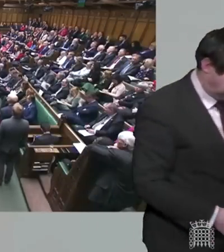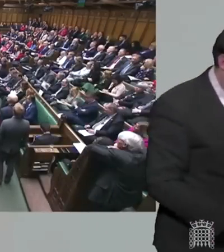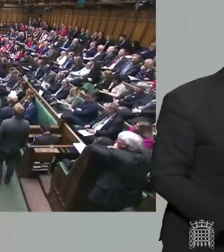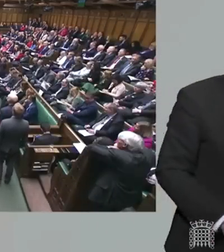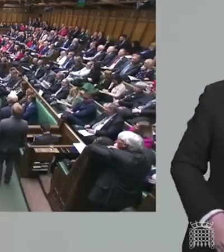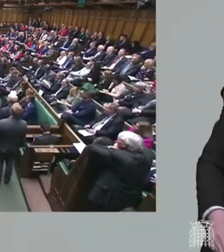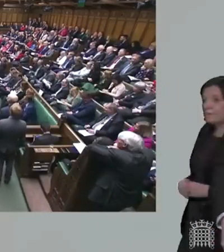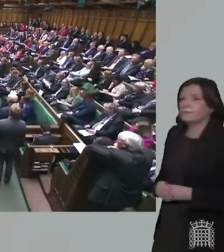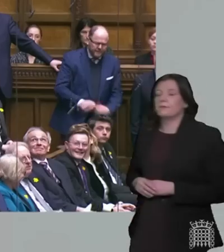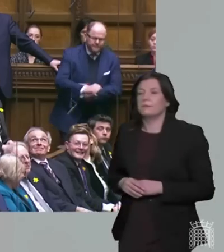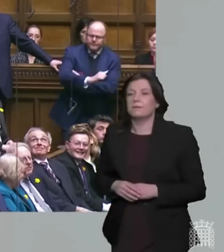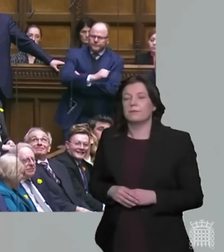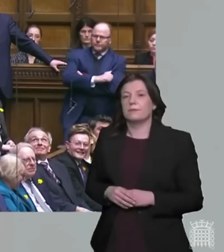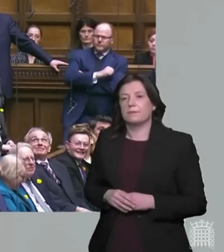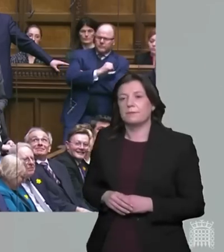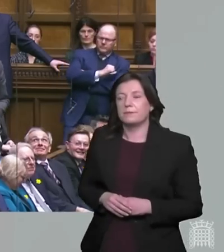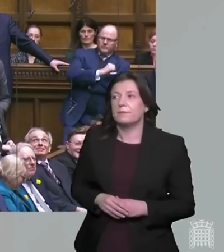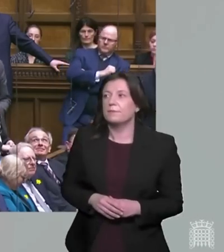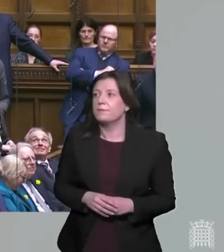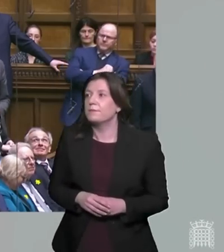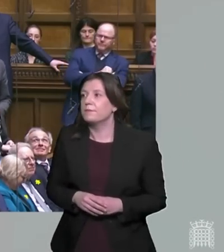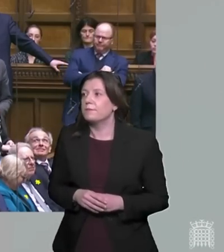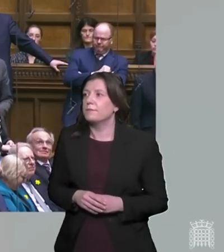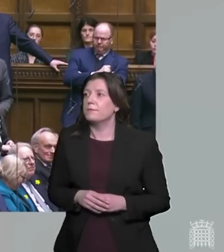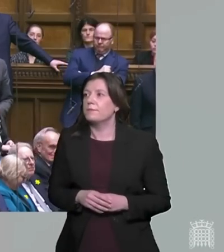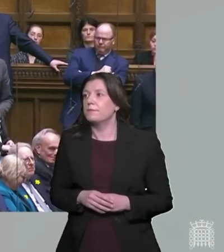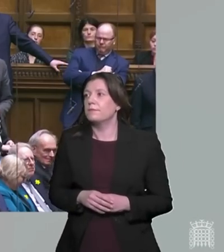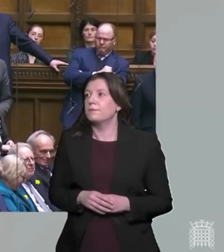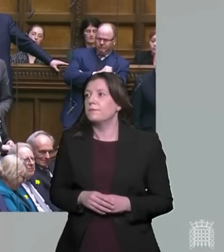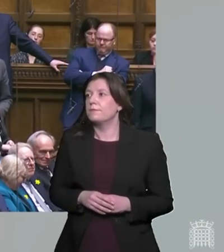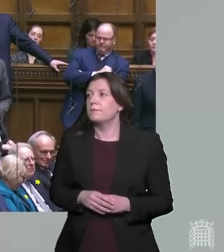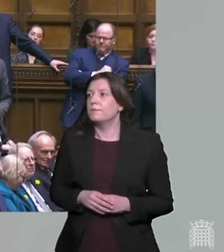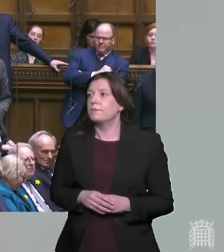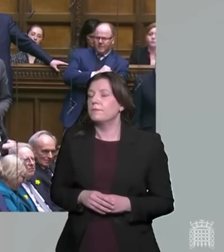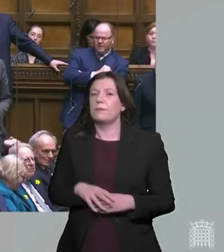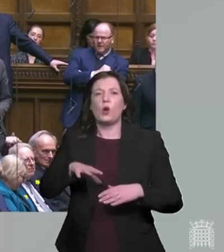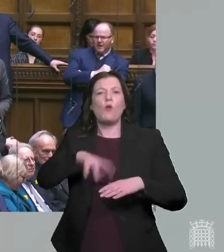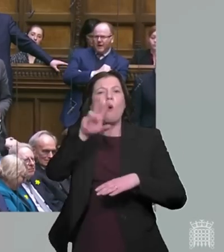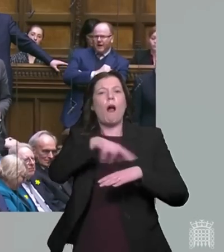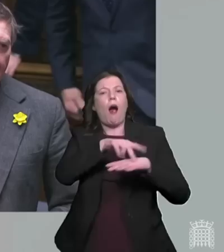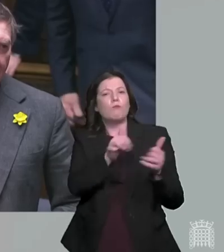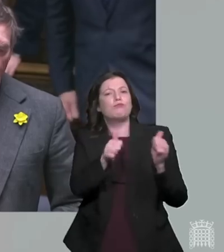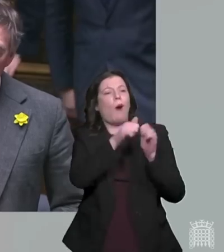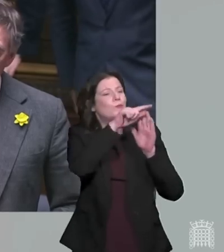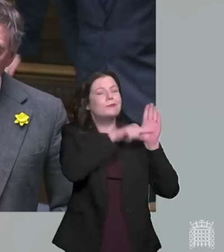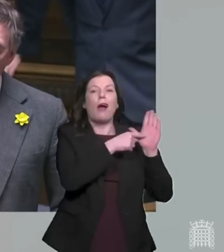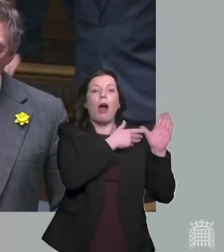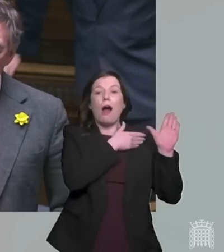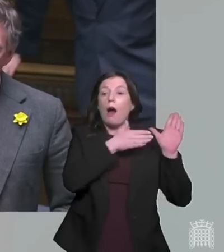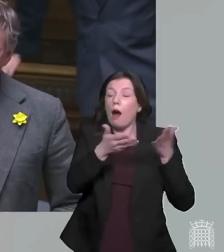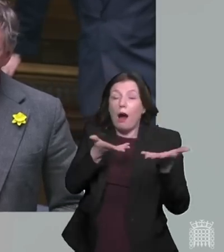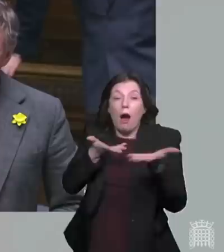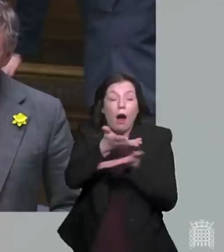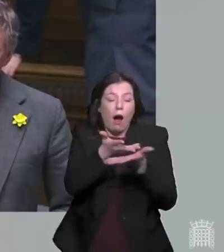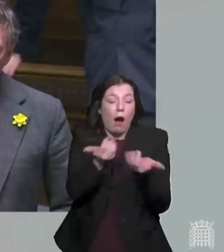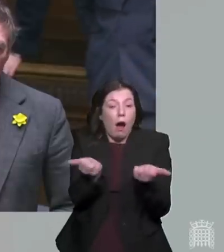I warmly welcome the Prime Minister's work to resolve the Rubik's Cube of the Northern Ireland Protocol. This opens